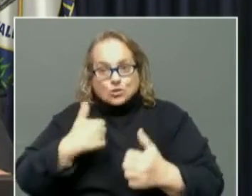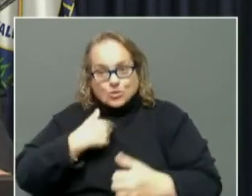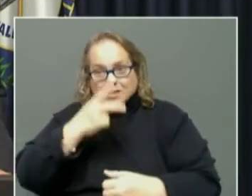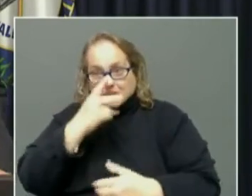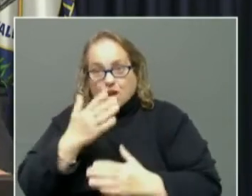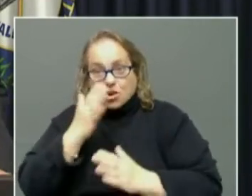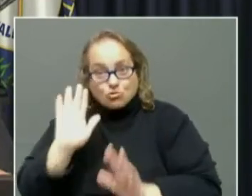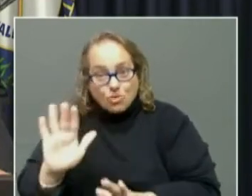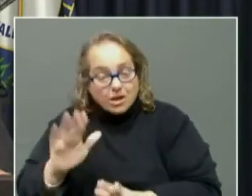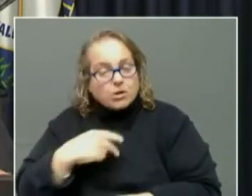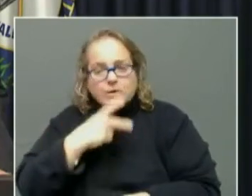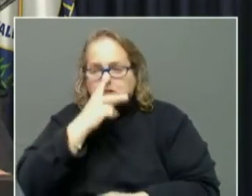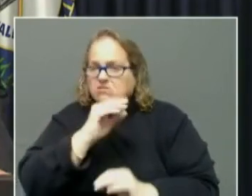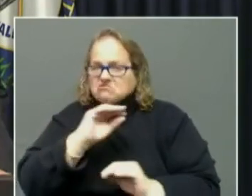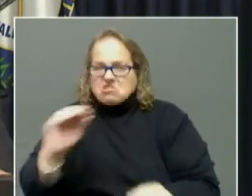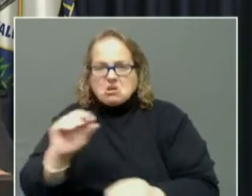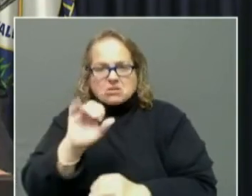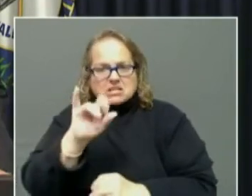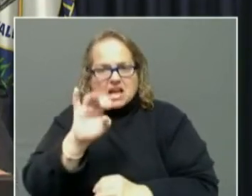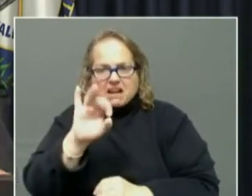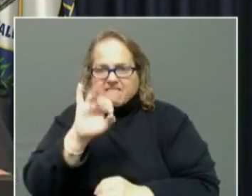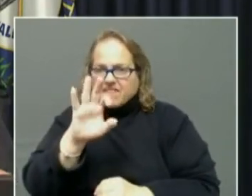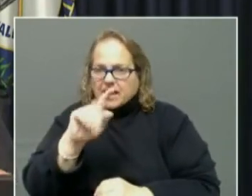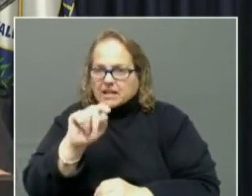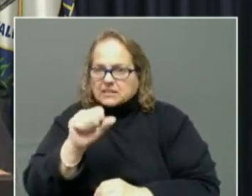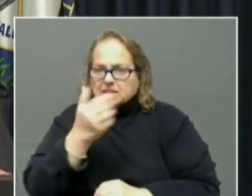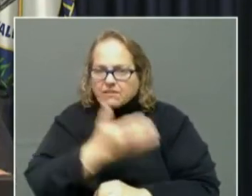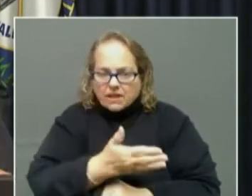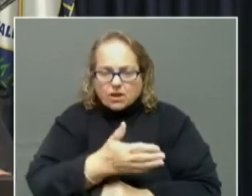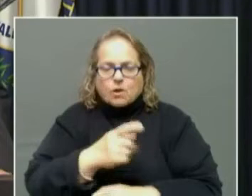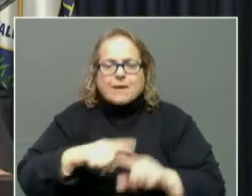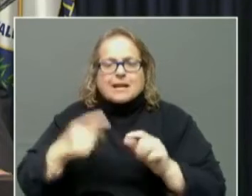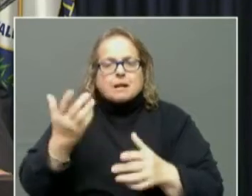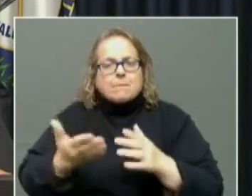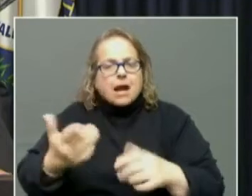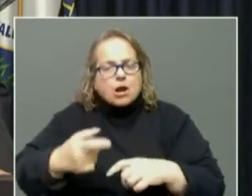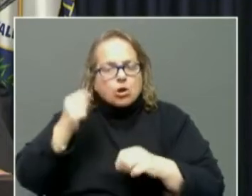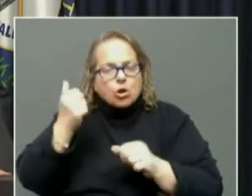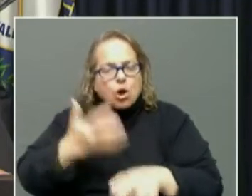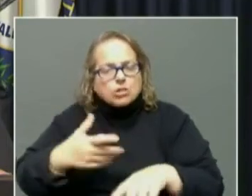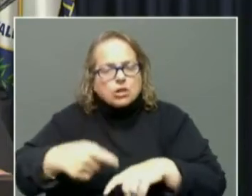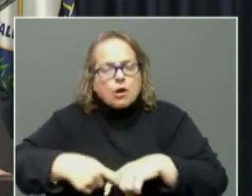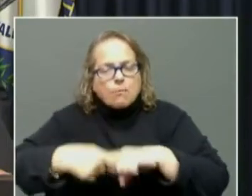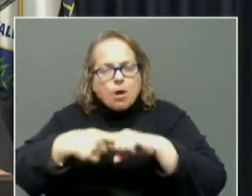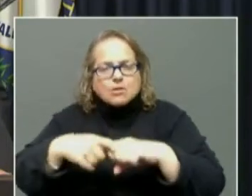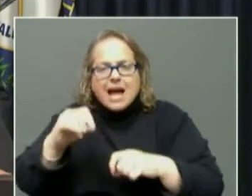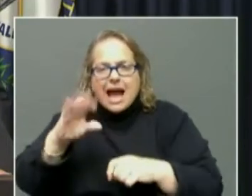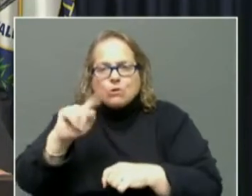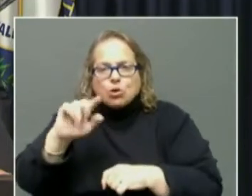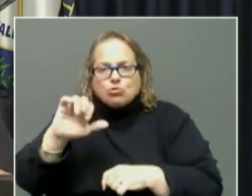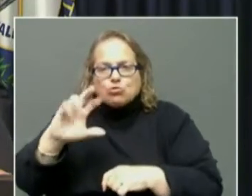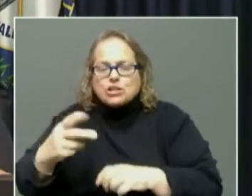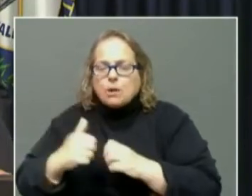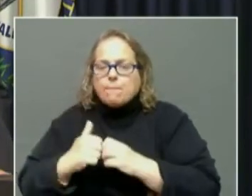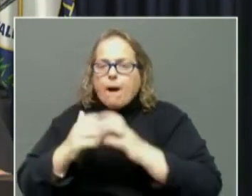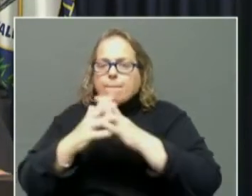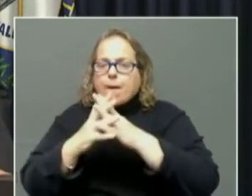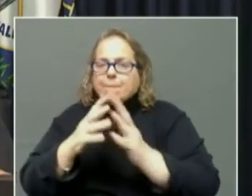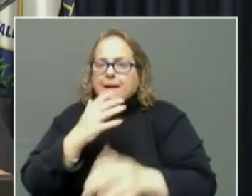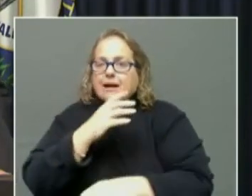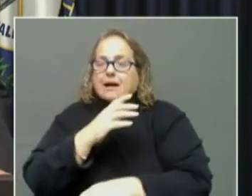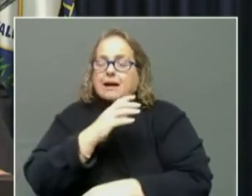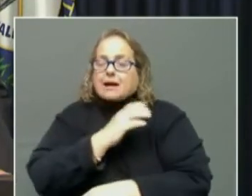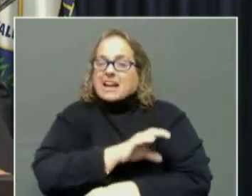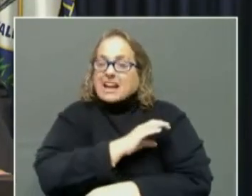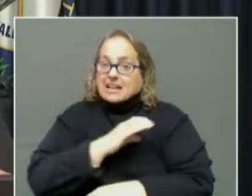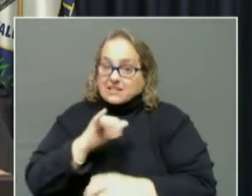effects there. It may cause a pause in a couple of outreach pop-up clinics that may be scheduled around the